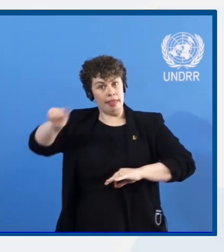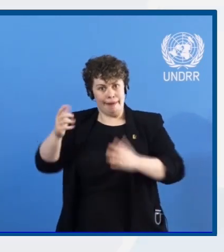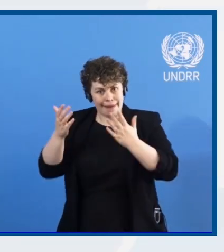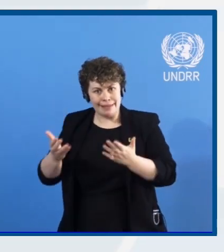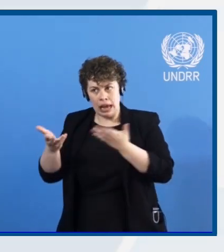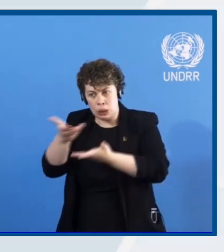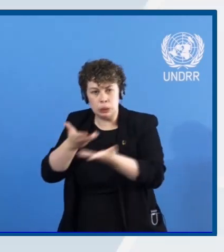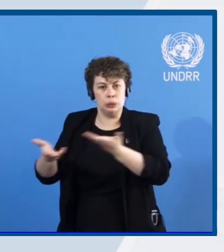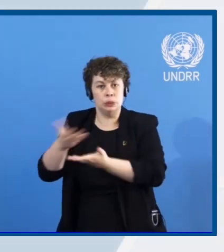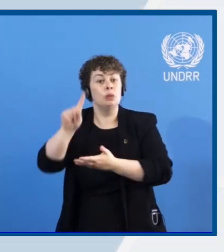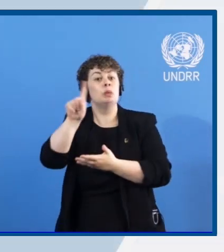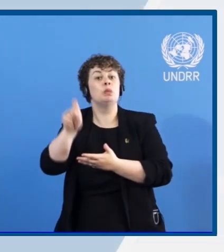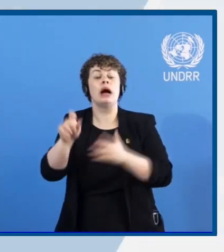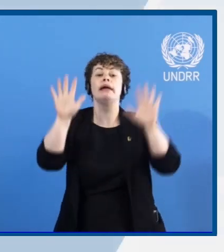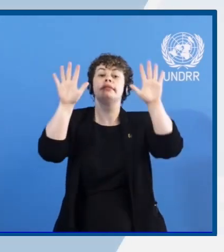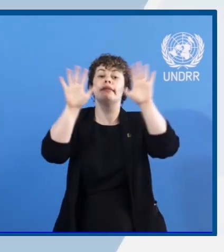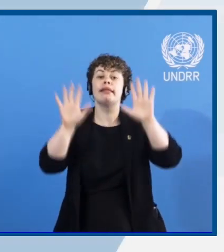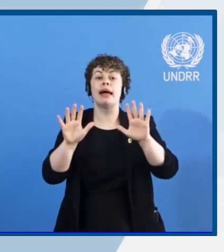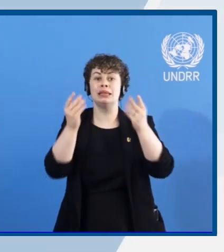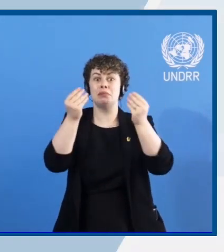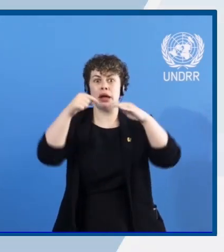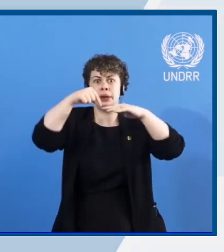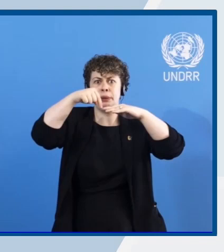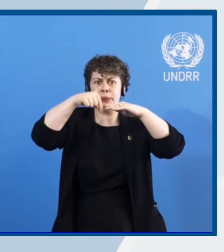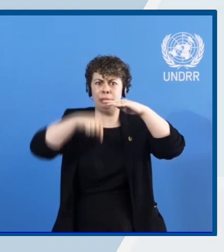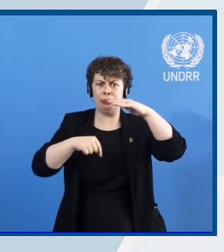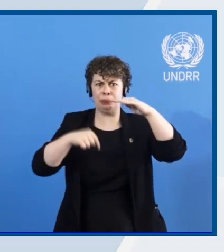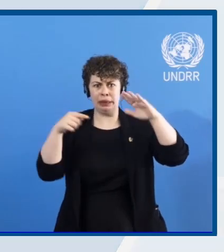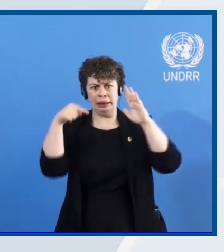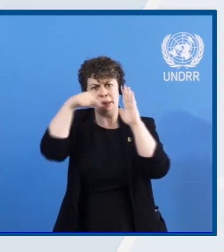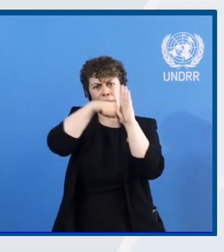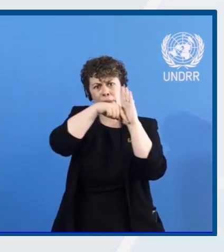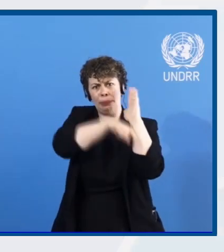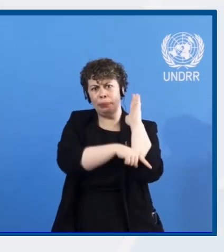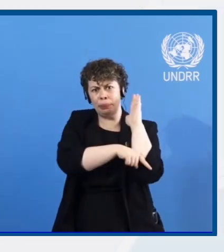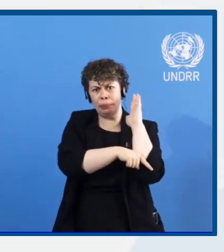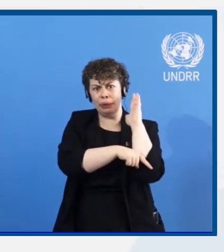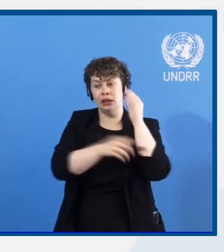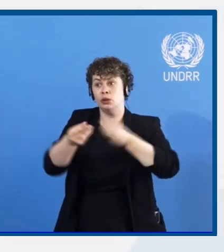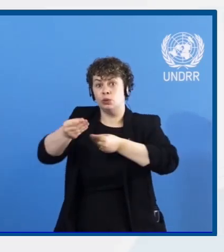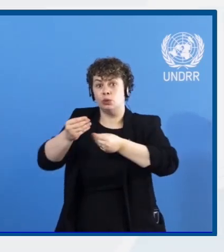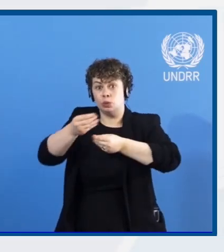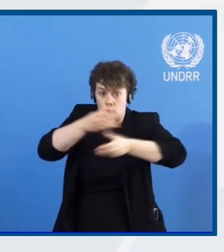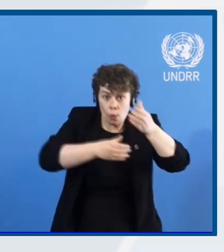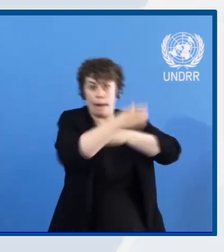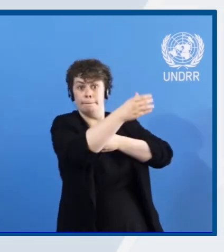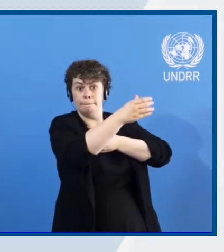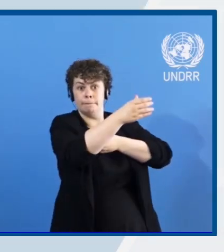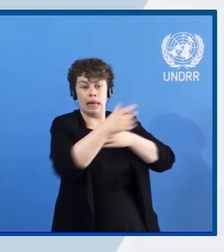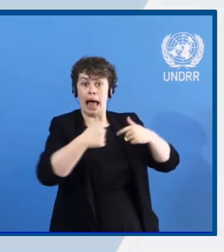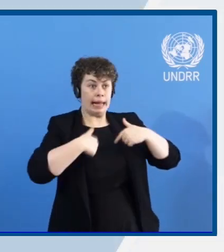debt swaps is something which Africa would like to put forward, at the